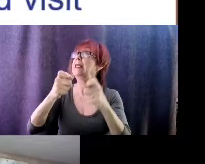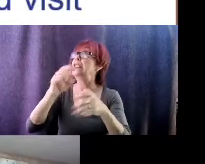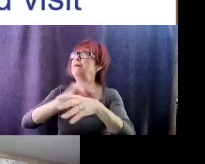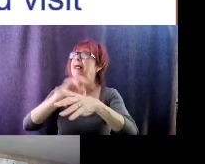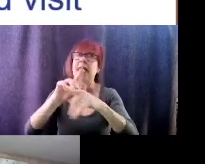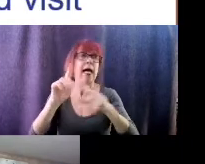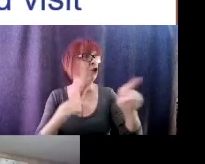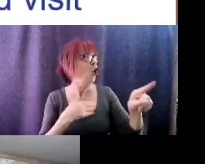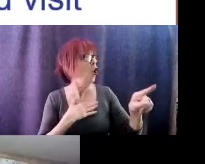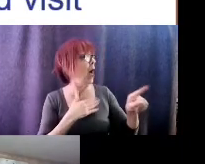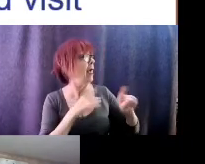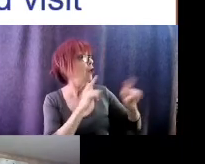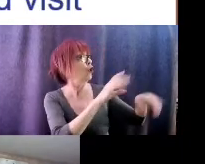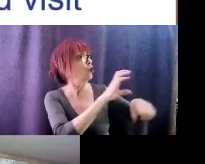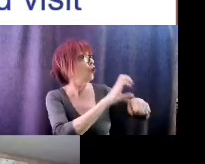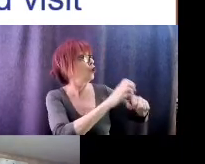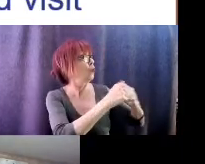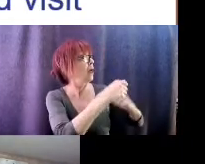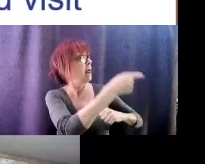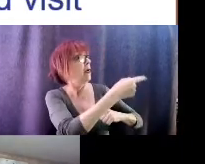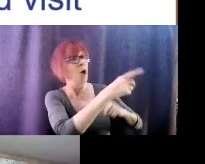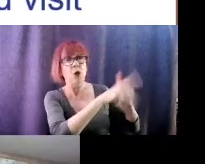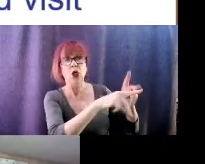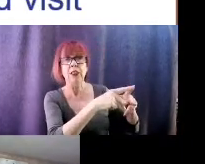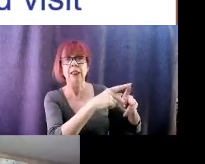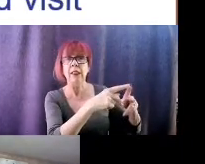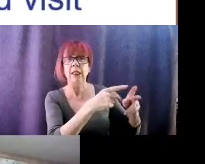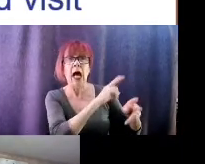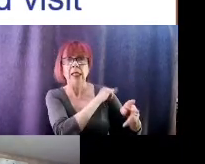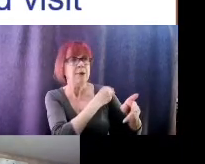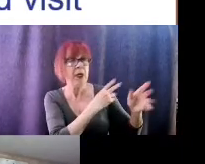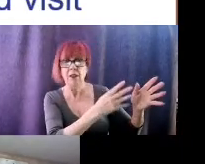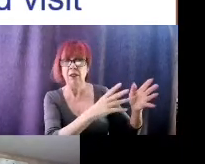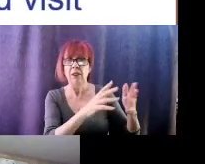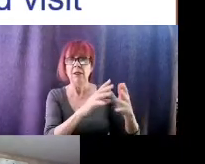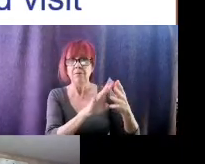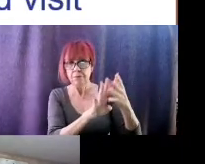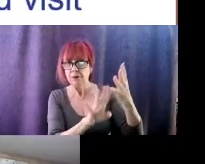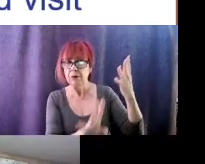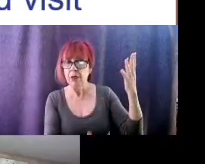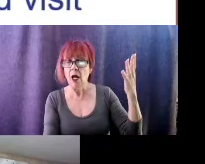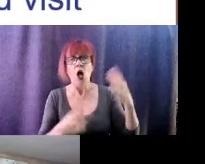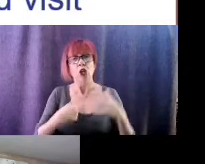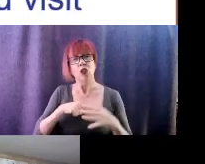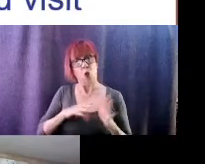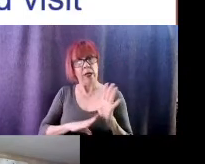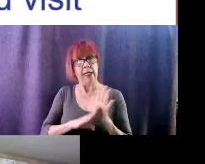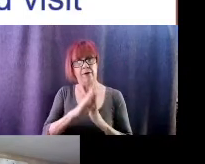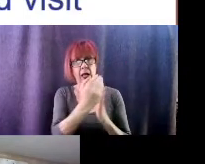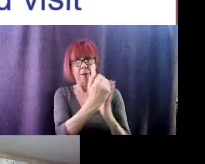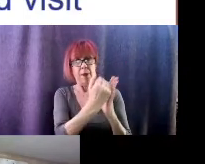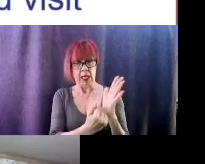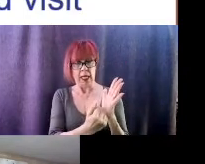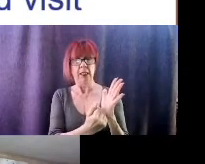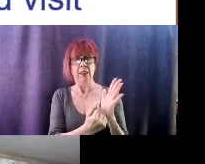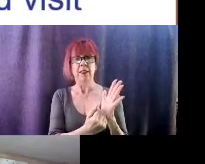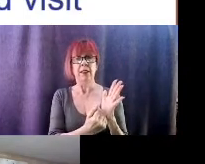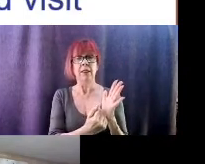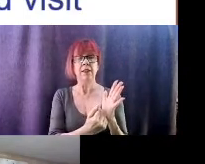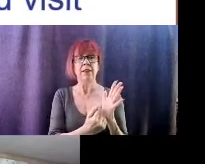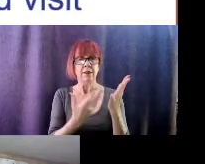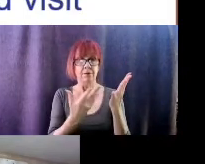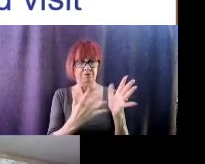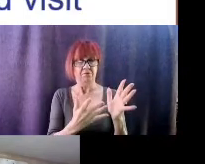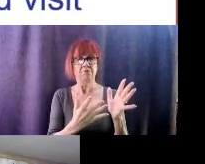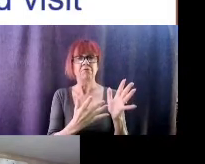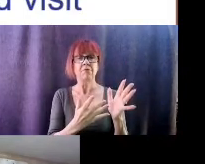church with, works at the hospital, and on and on. So what we do, we develop the list, and then we say